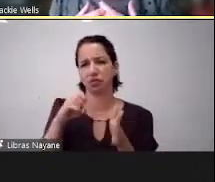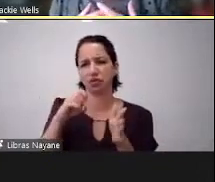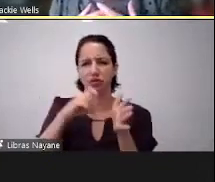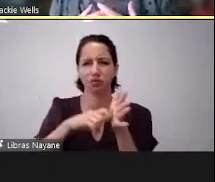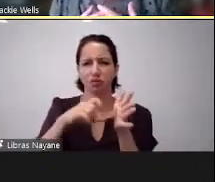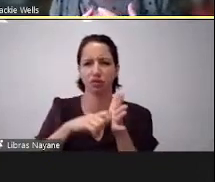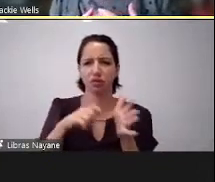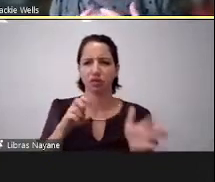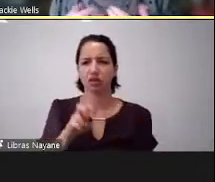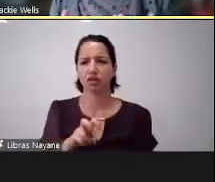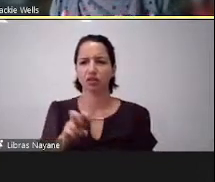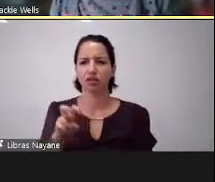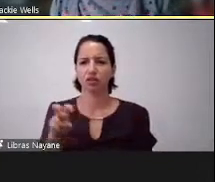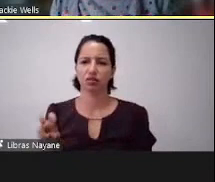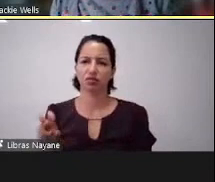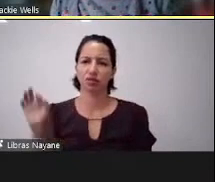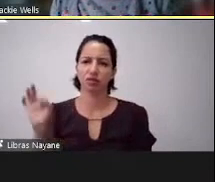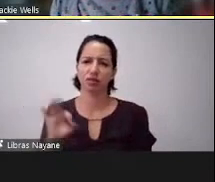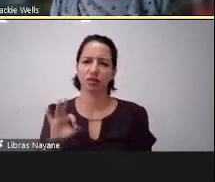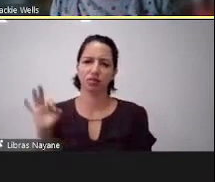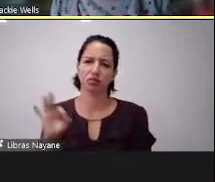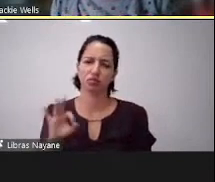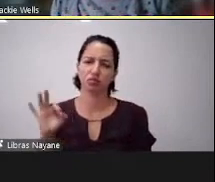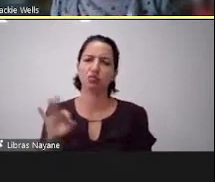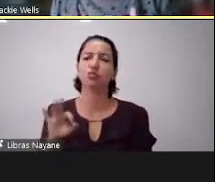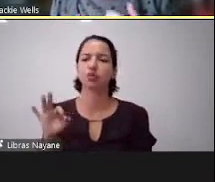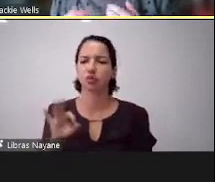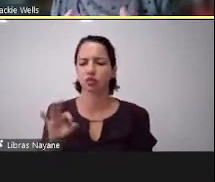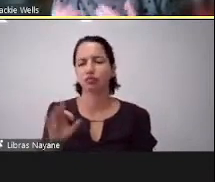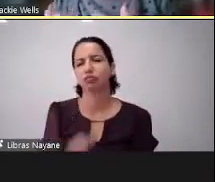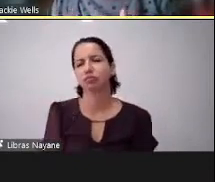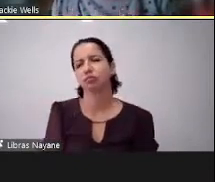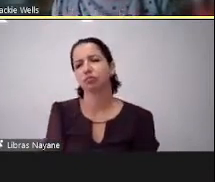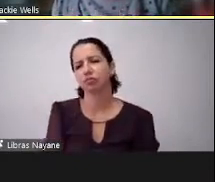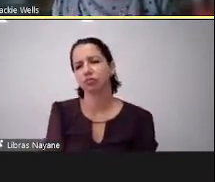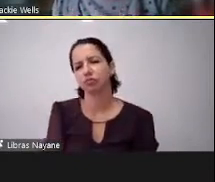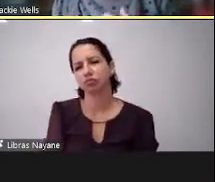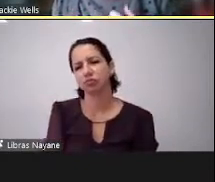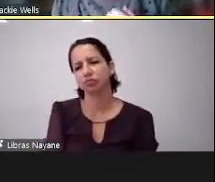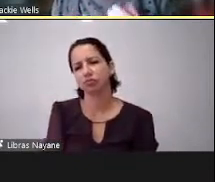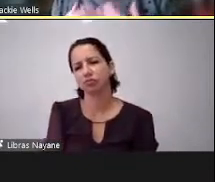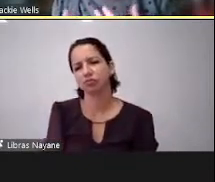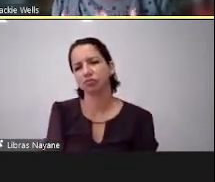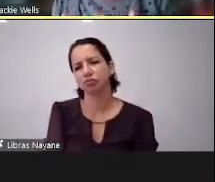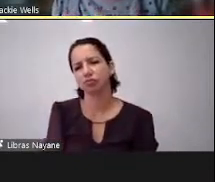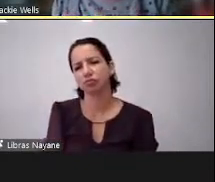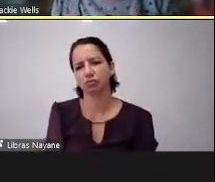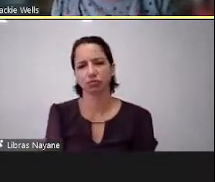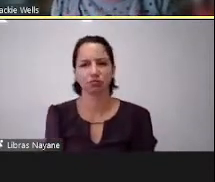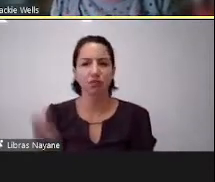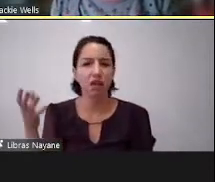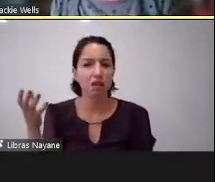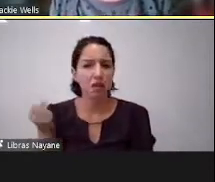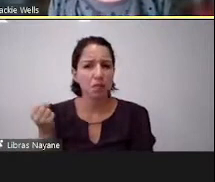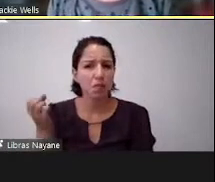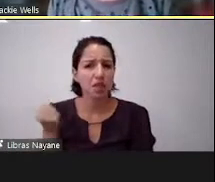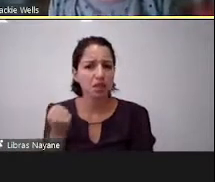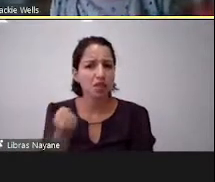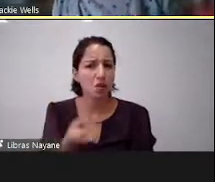that the lifetime allowance has led many very high earners, and particularly senior